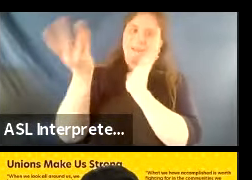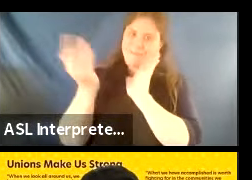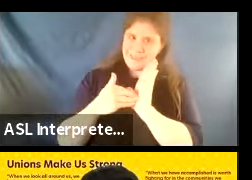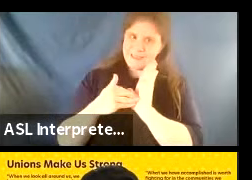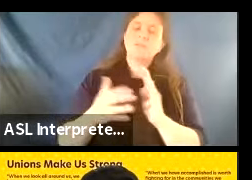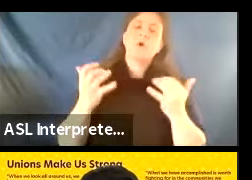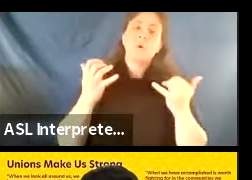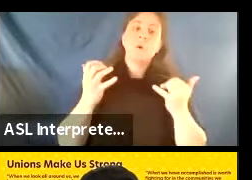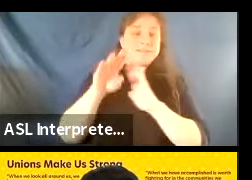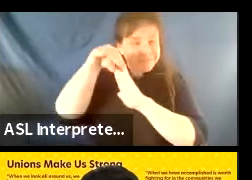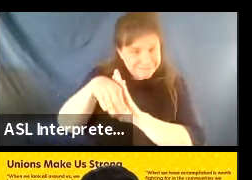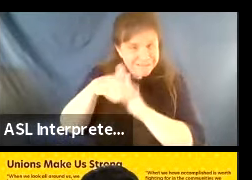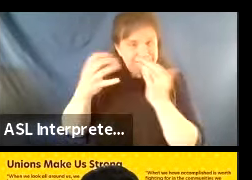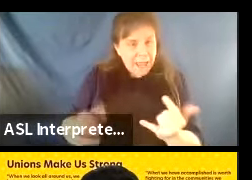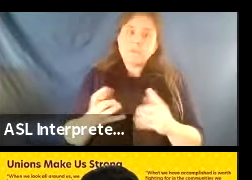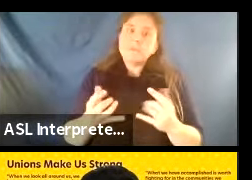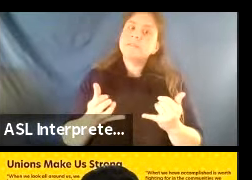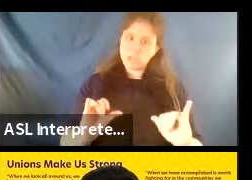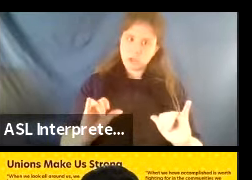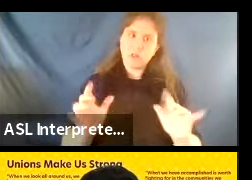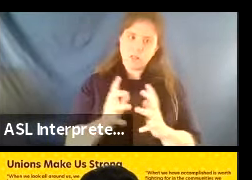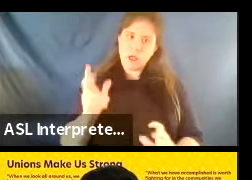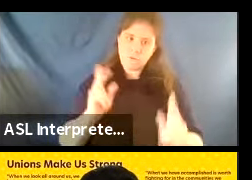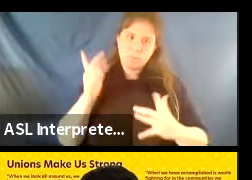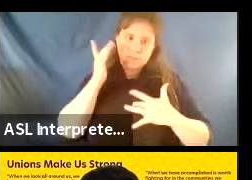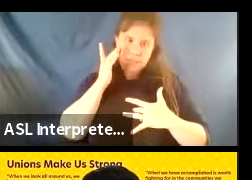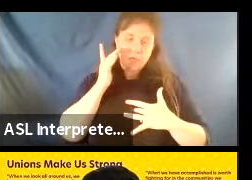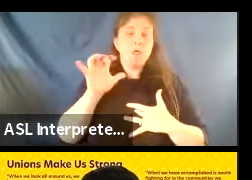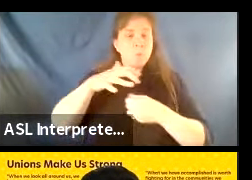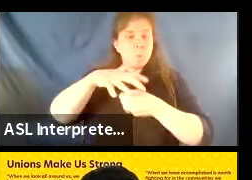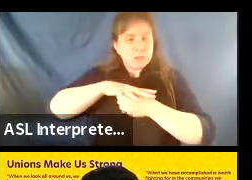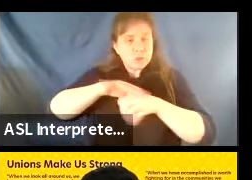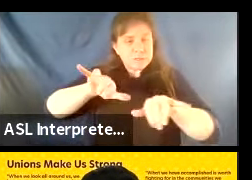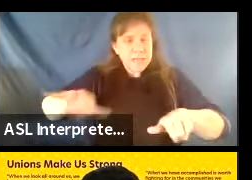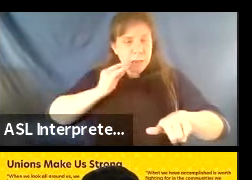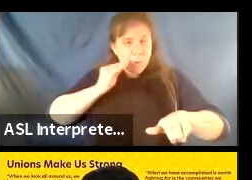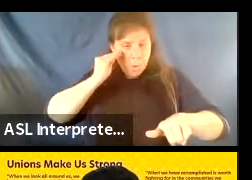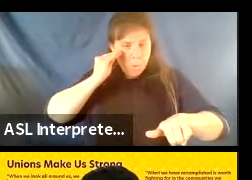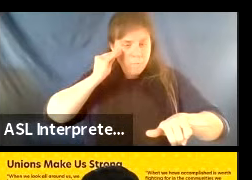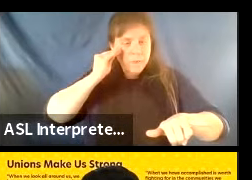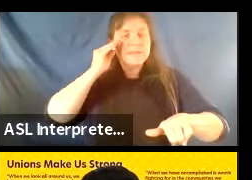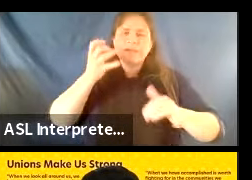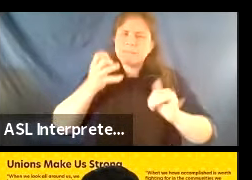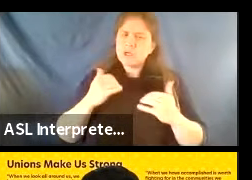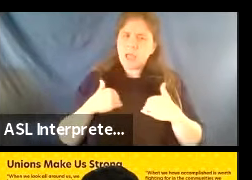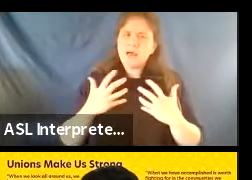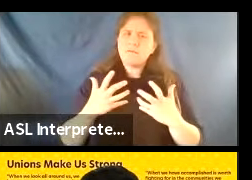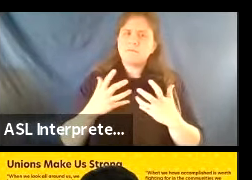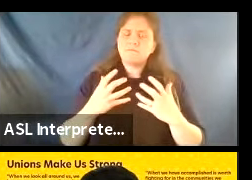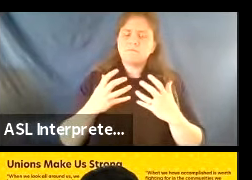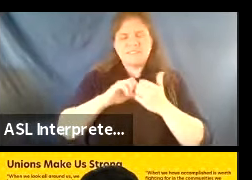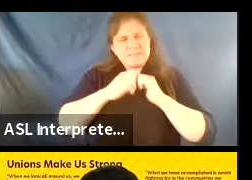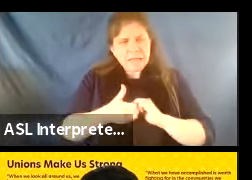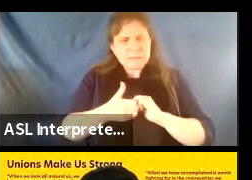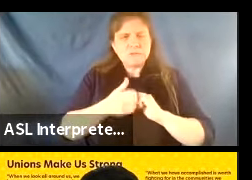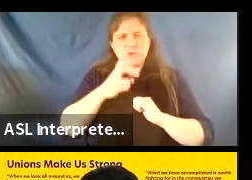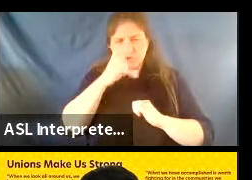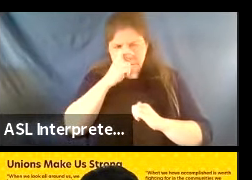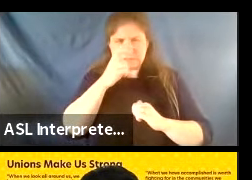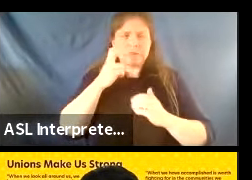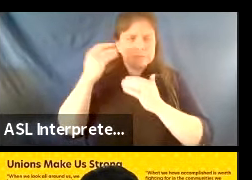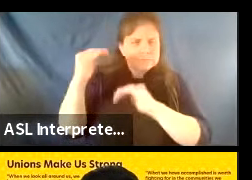regional stay-at-home, I think we still have a lot of tight restrictions, but thankfully a lot of us can do a lot more things. But we cannot let our